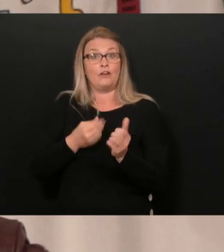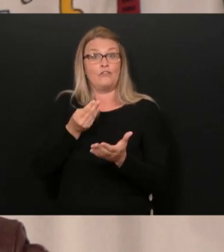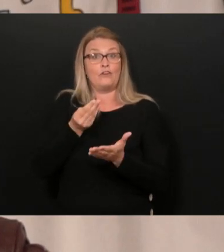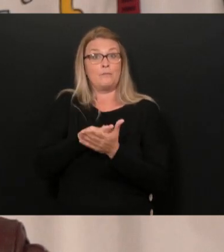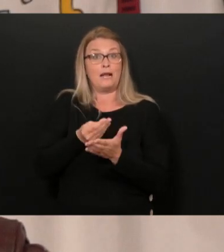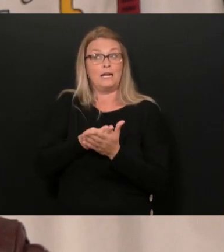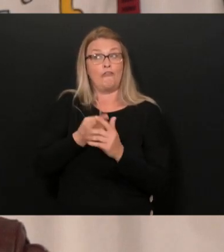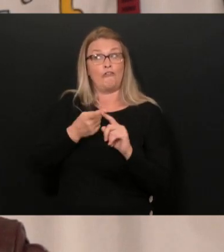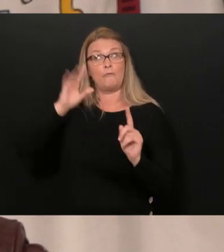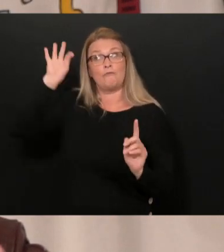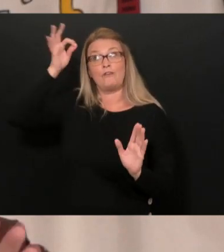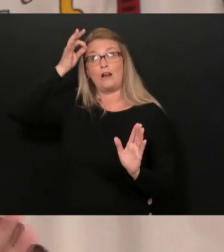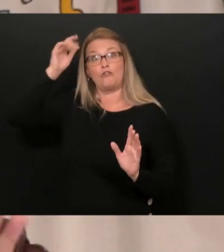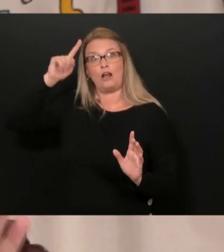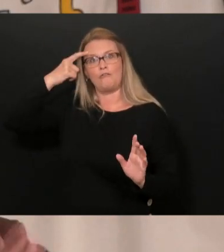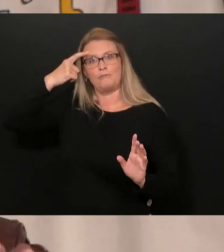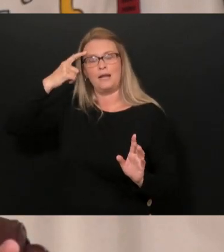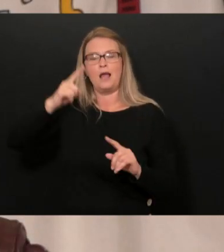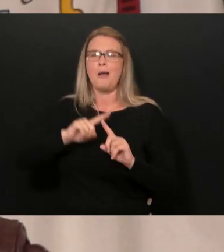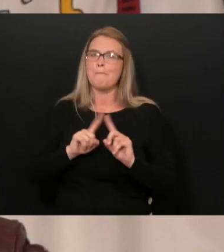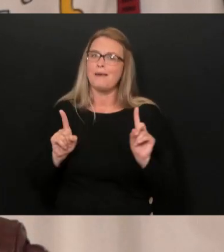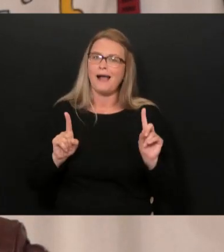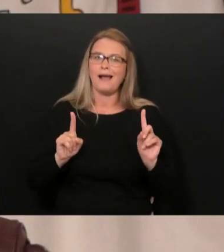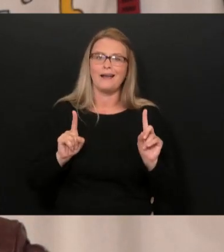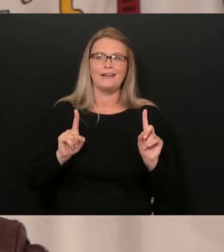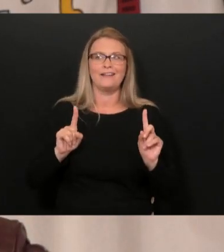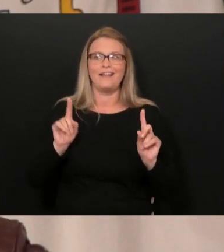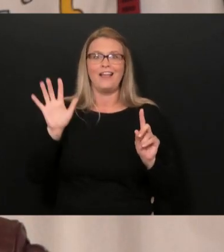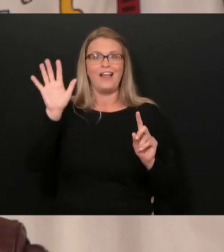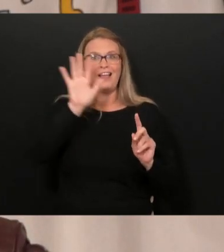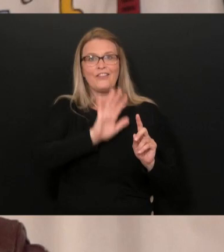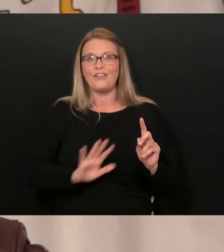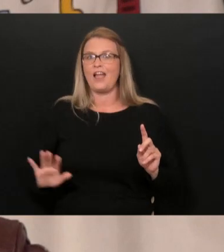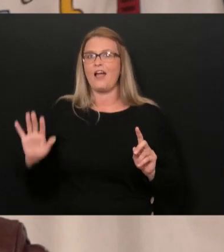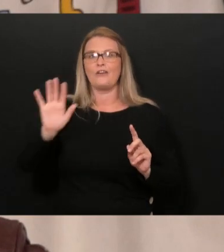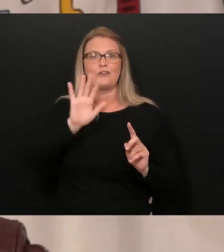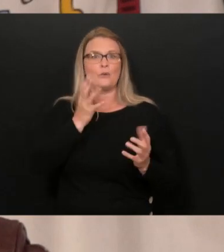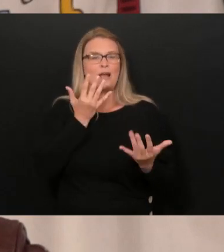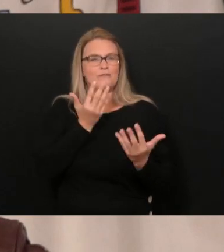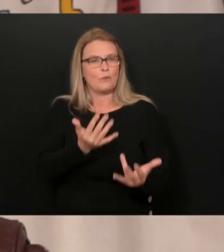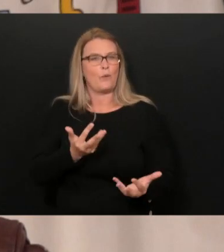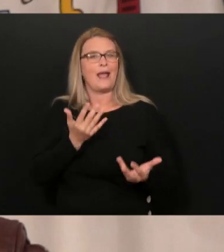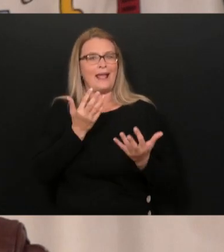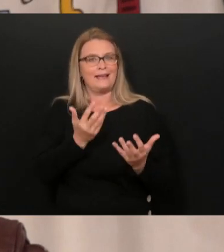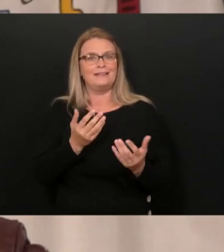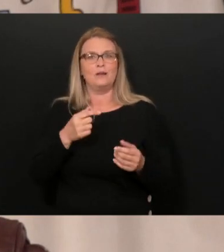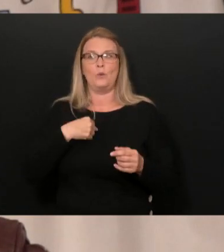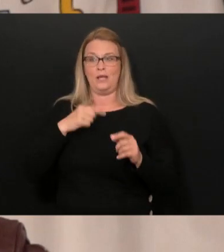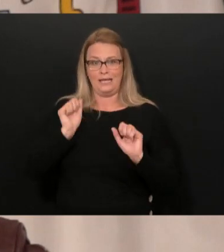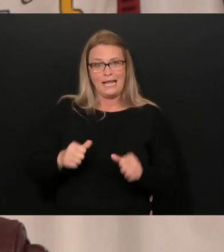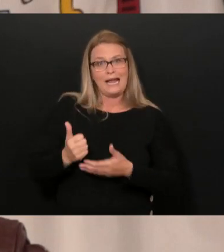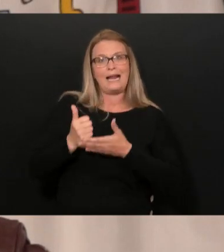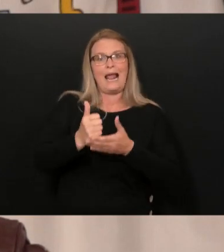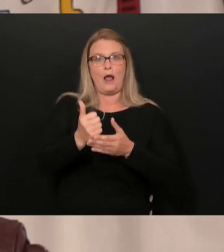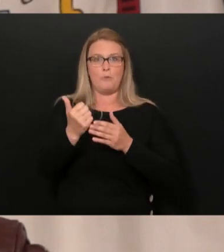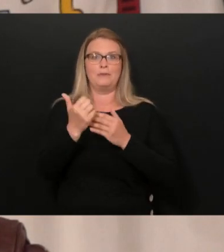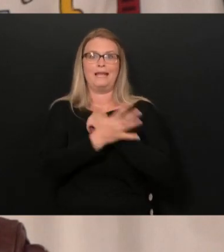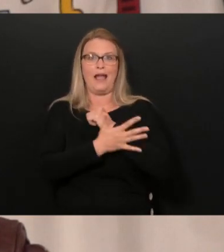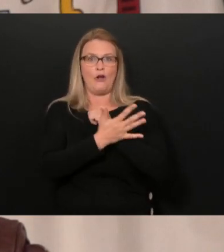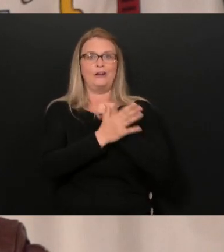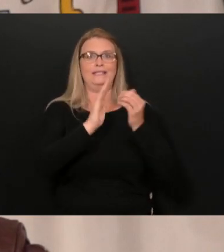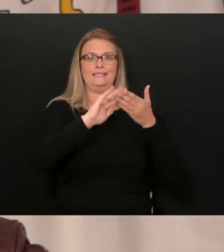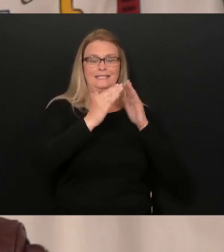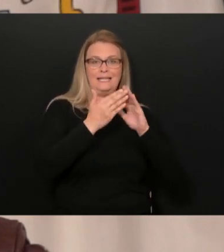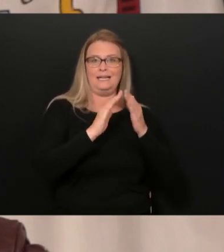federal government. But as far as all the other branches of everything, I believe we're going to be able to help our counties and our cities. We're trying to help our